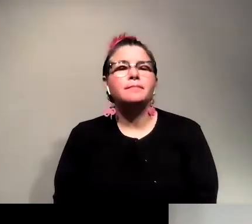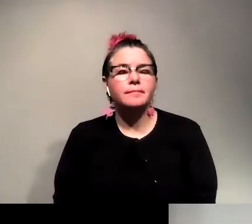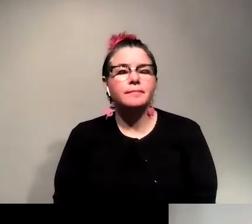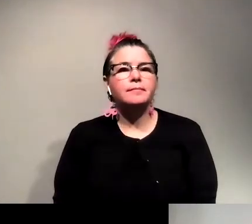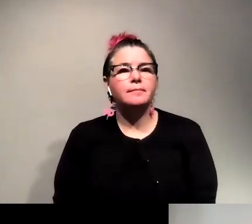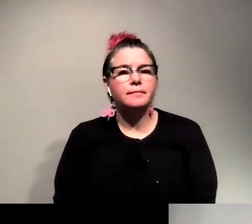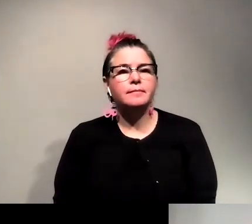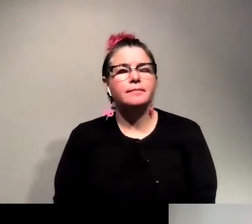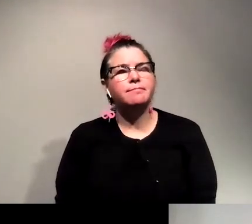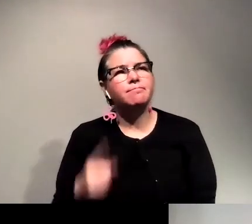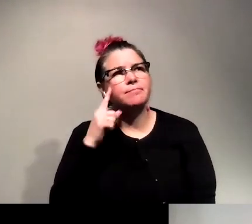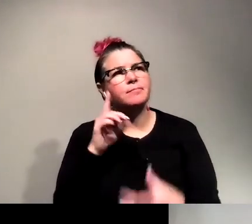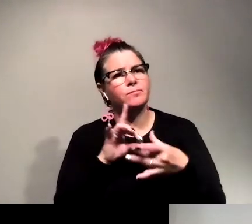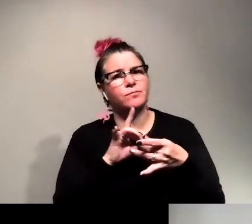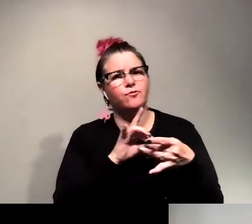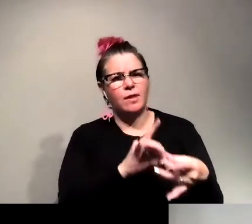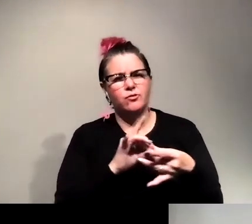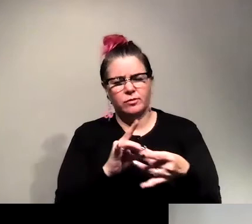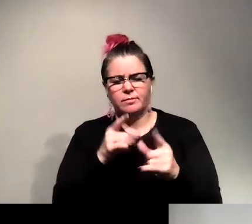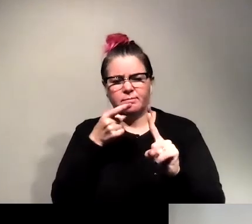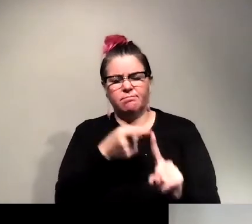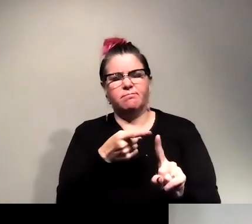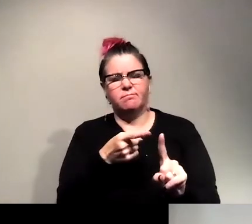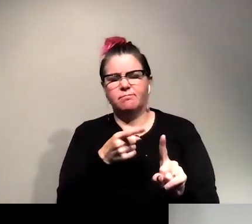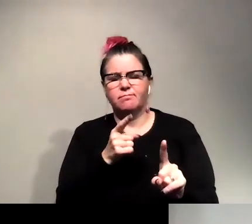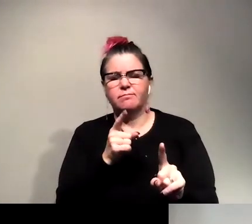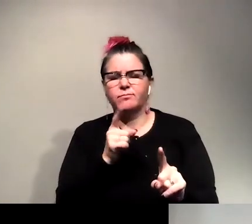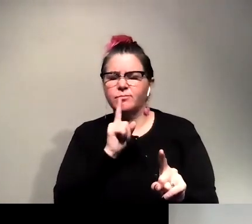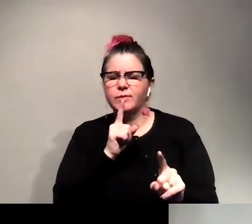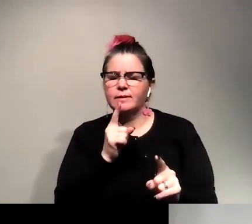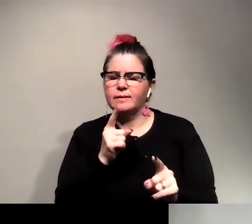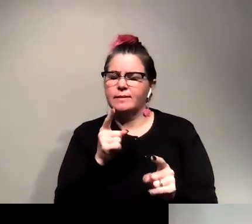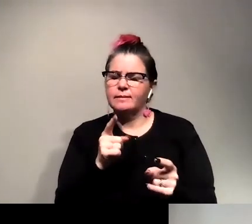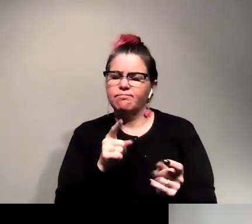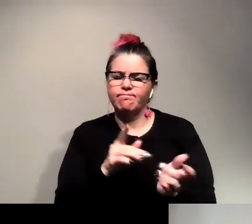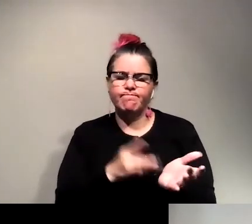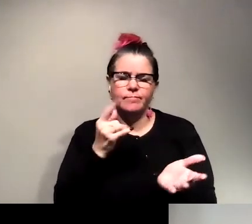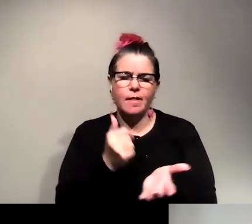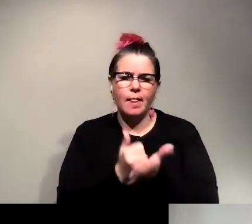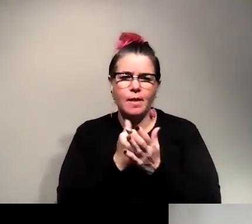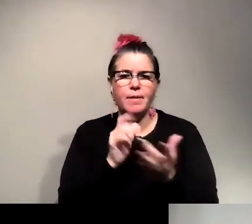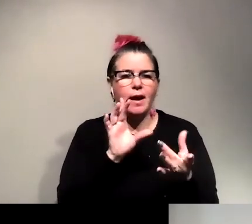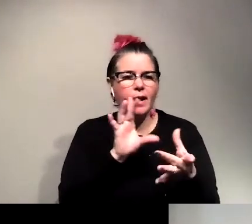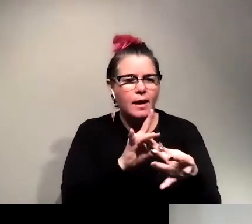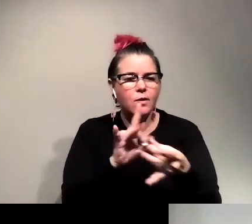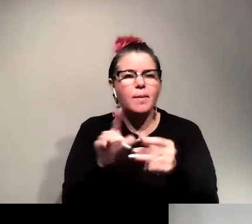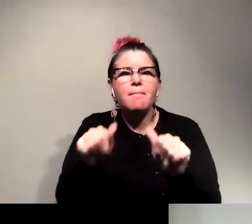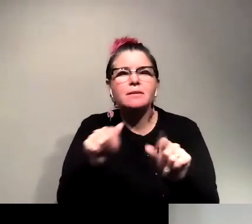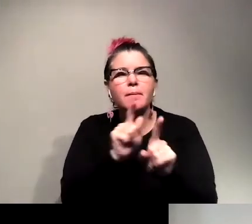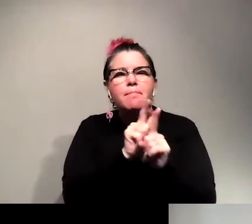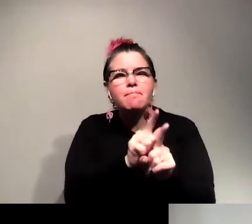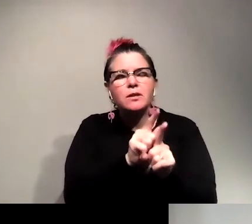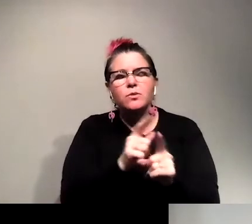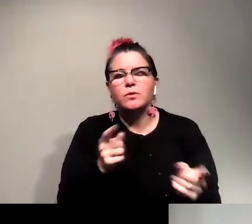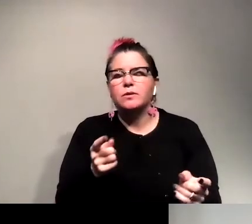about the relationships specifically that really helped me and connecting with potential mentors. And mentors can